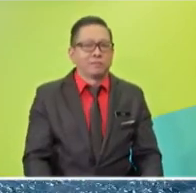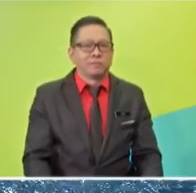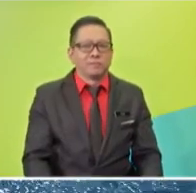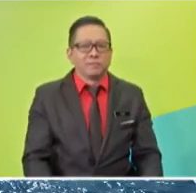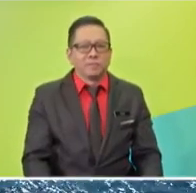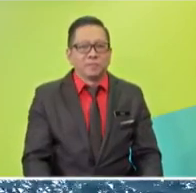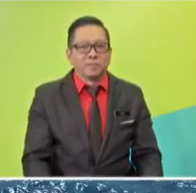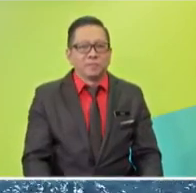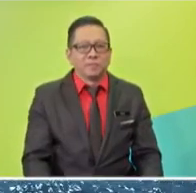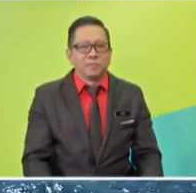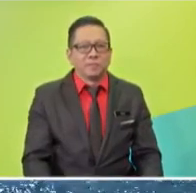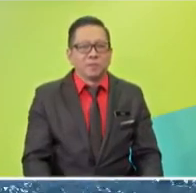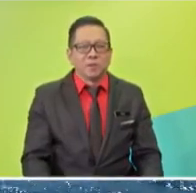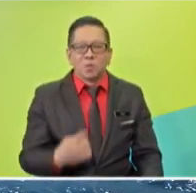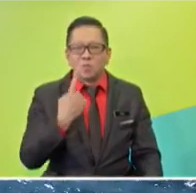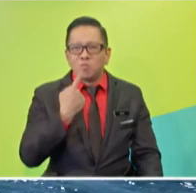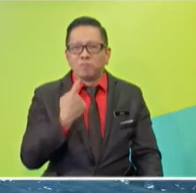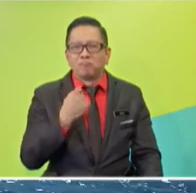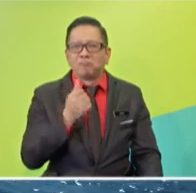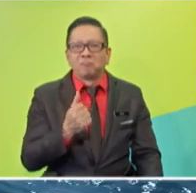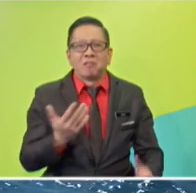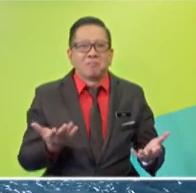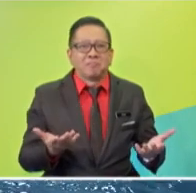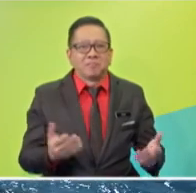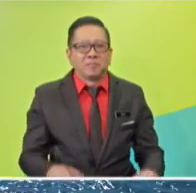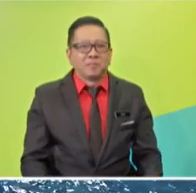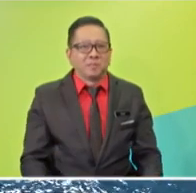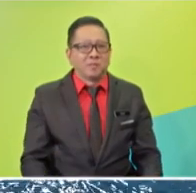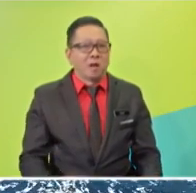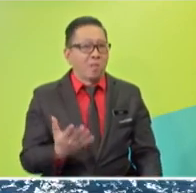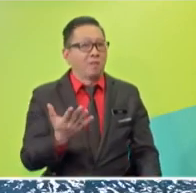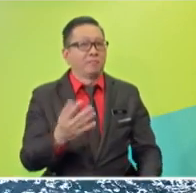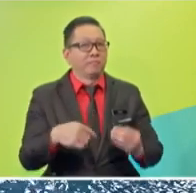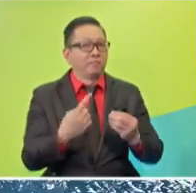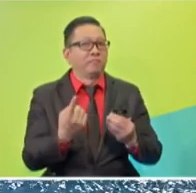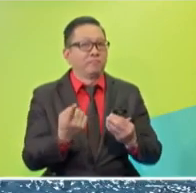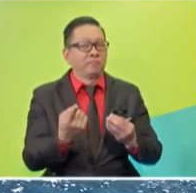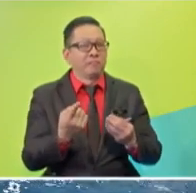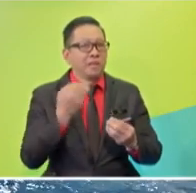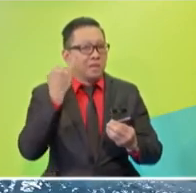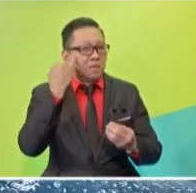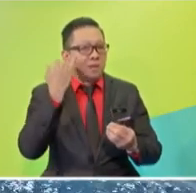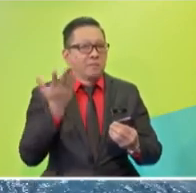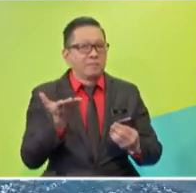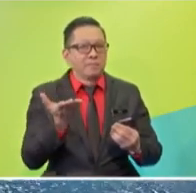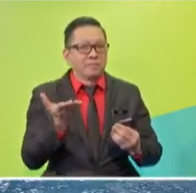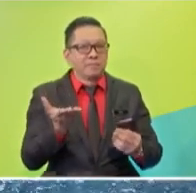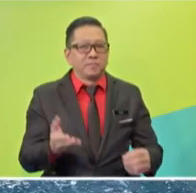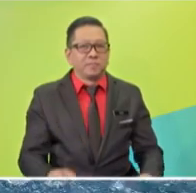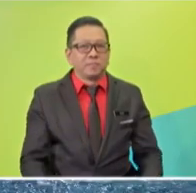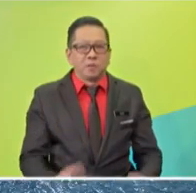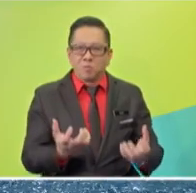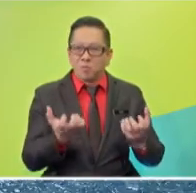so much. Who didn't, right? Who doesn't, right? Yeah. What about you, Ilman? Would you like to be an ice